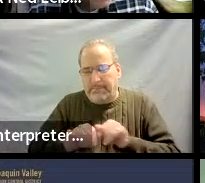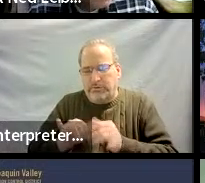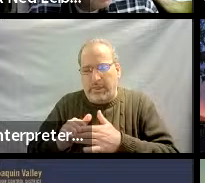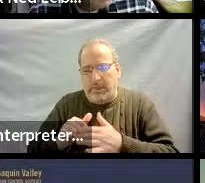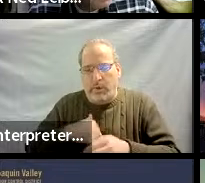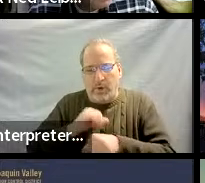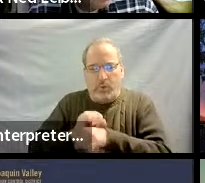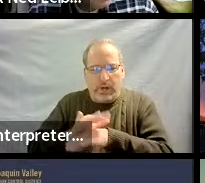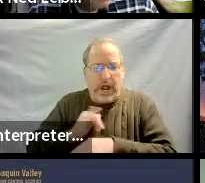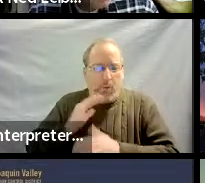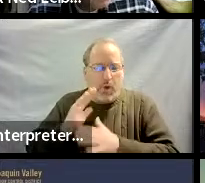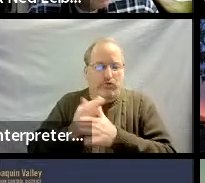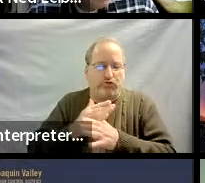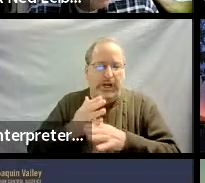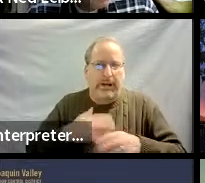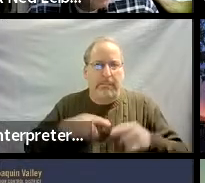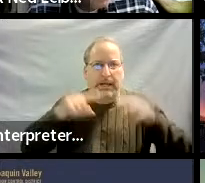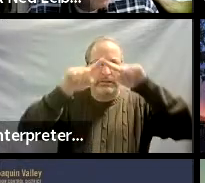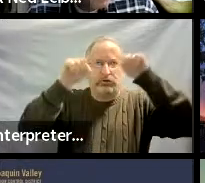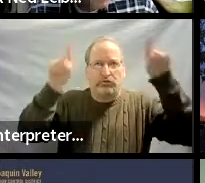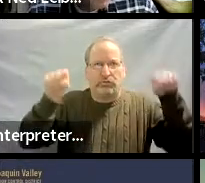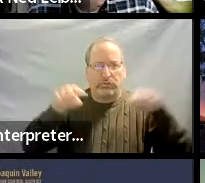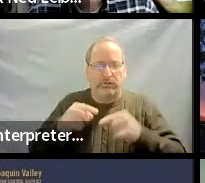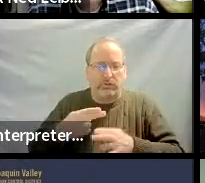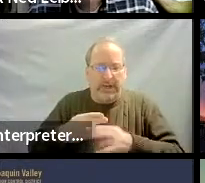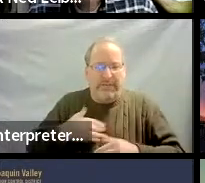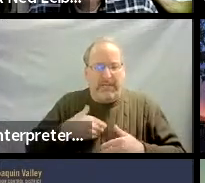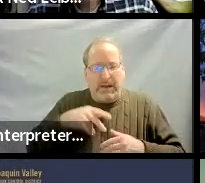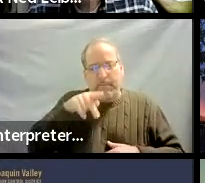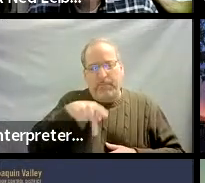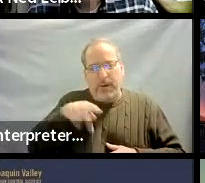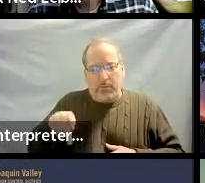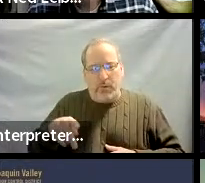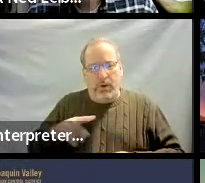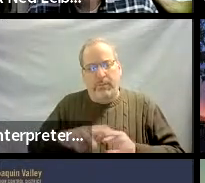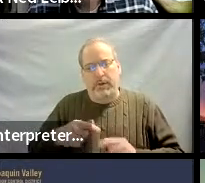to share my screen in just a second, and I've got a brief PowerPoint, but we've talked a lot